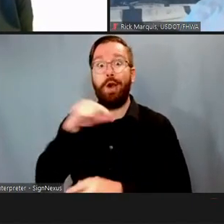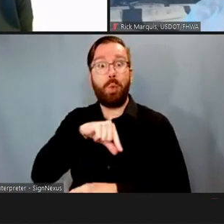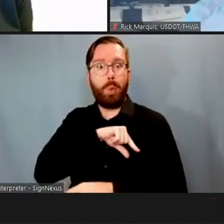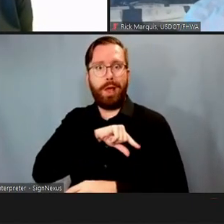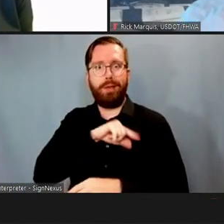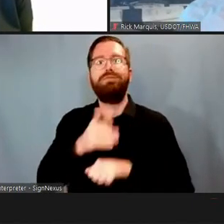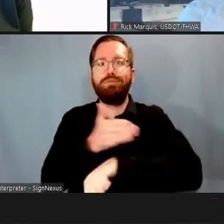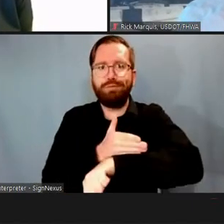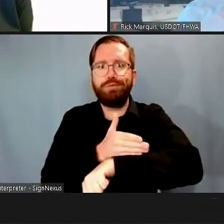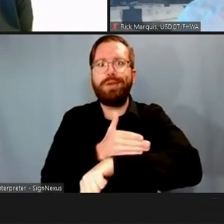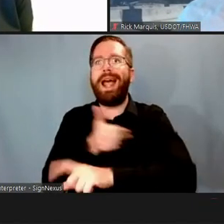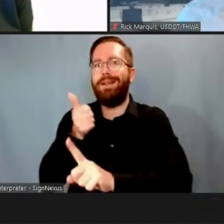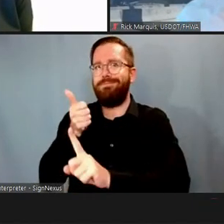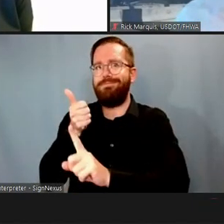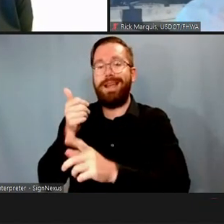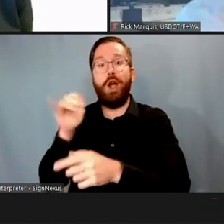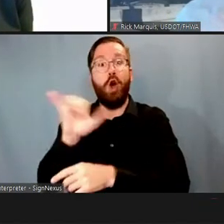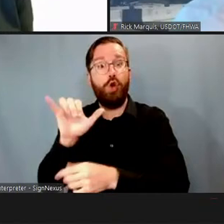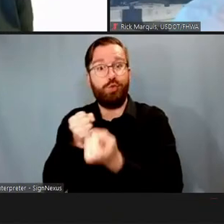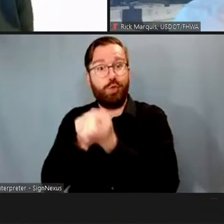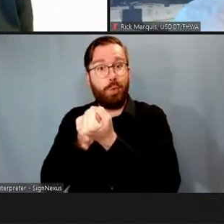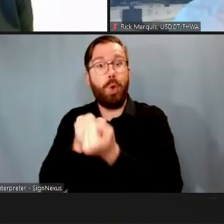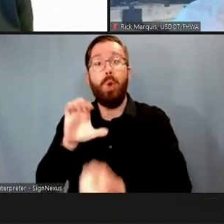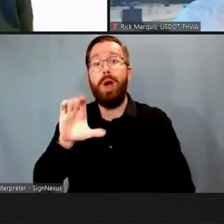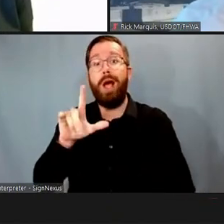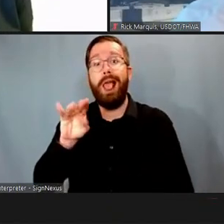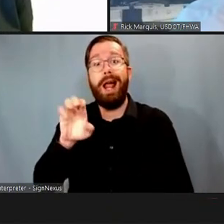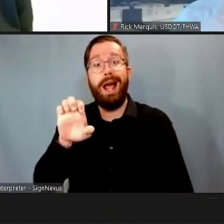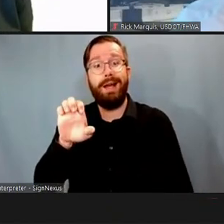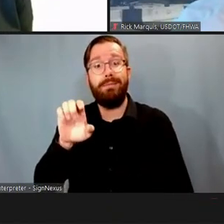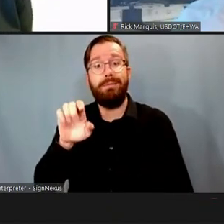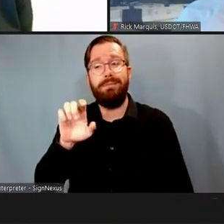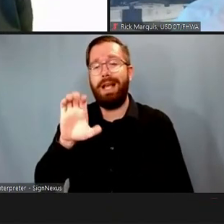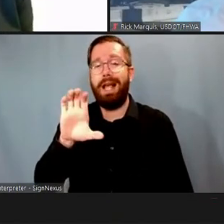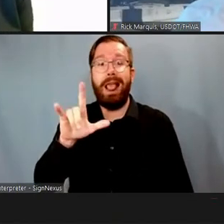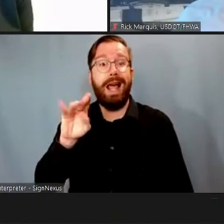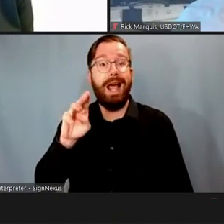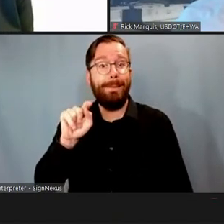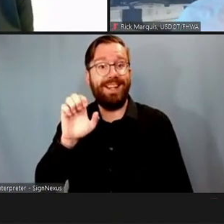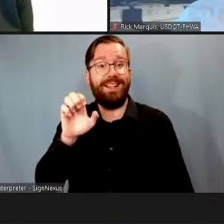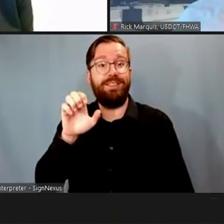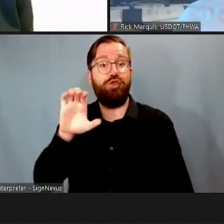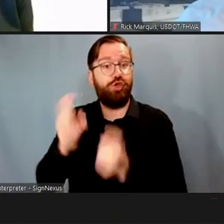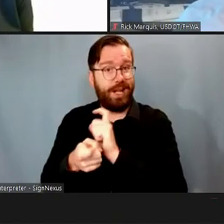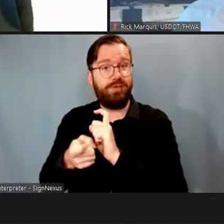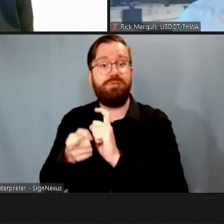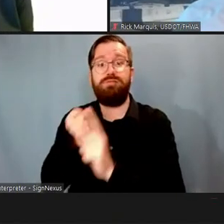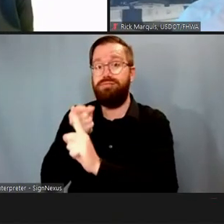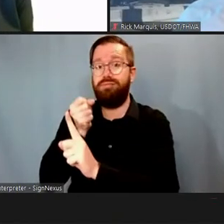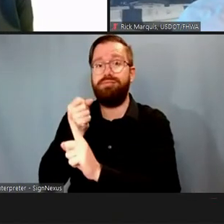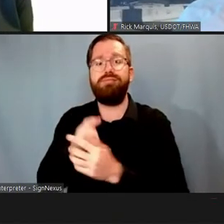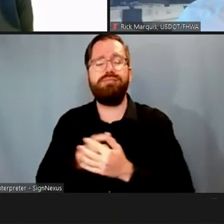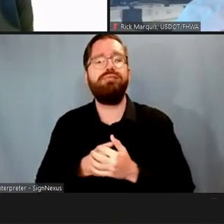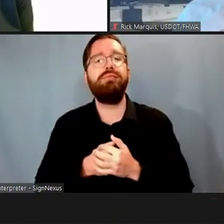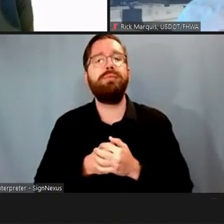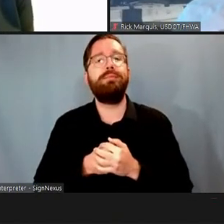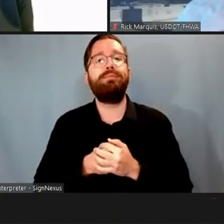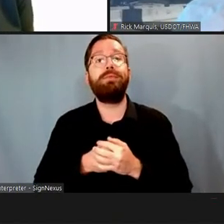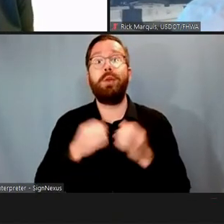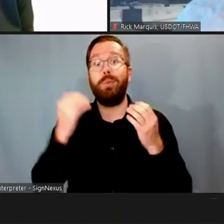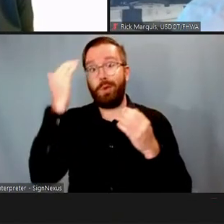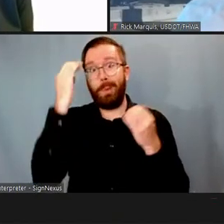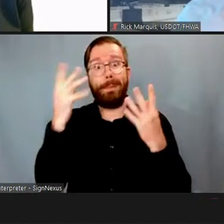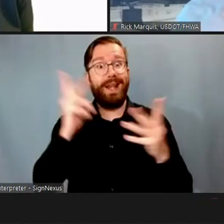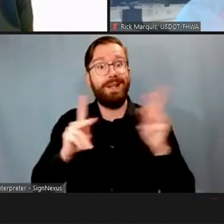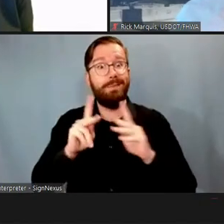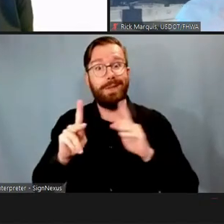data and projections in the environmental assessment show that the vast majority of people who enter manhattan below 60th street